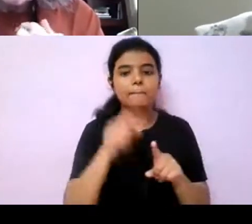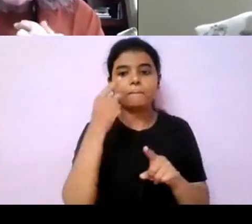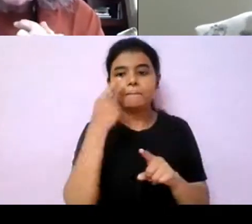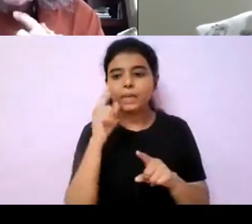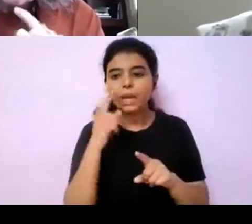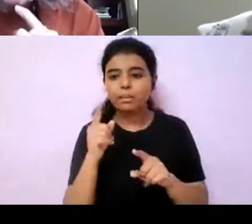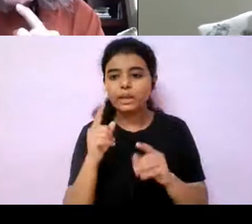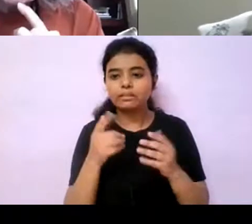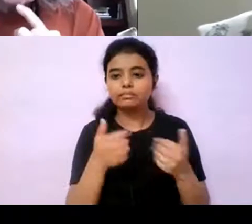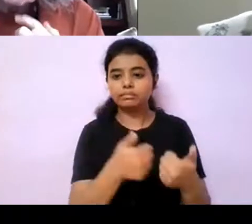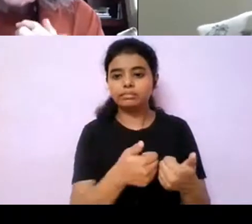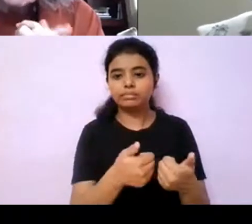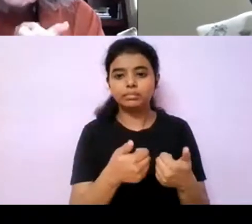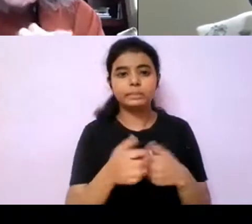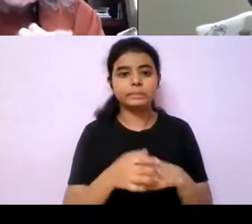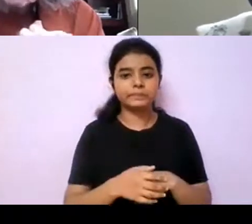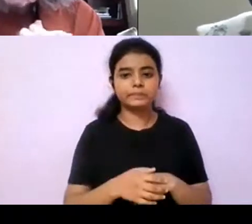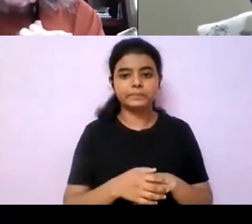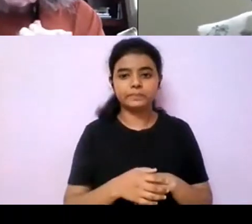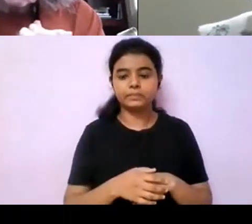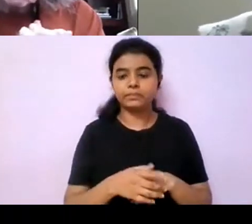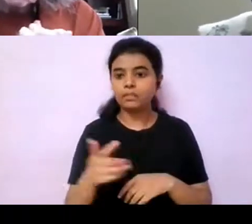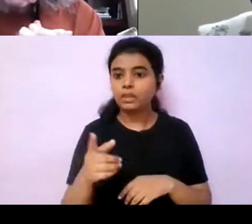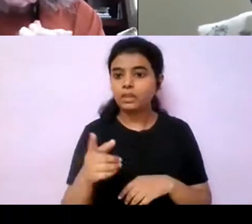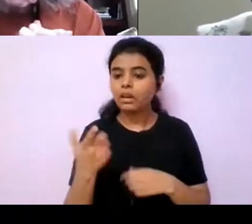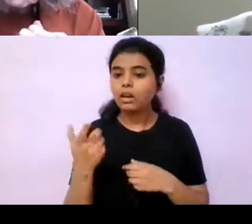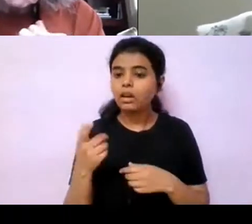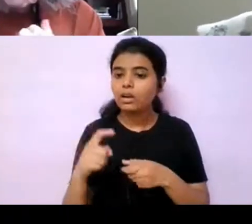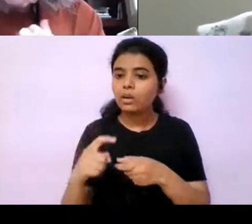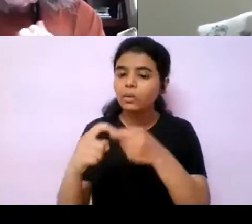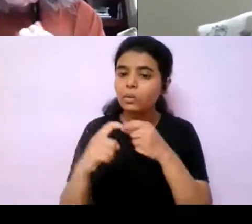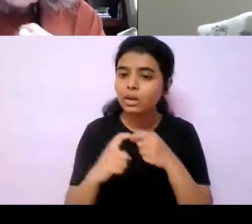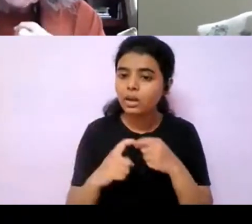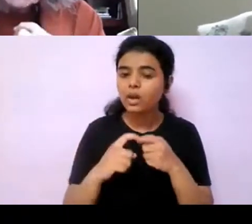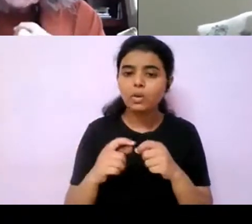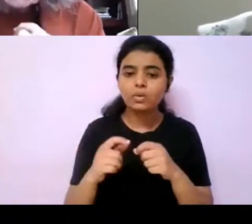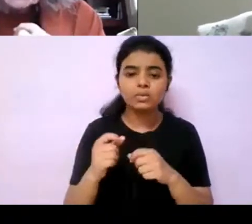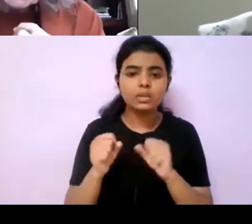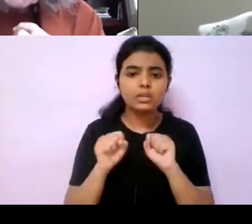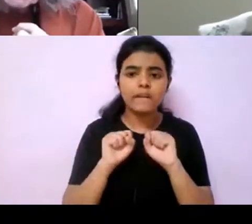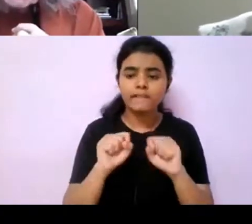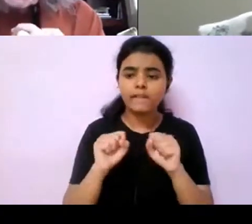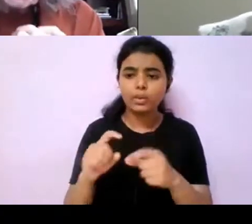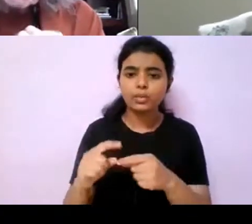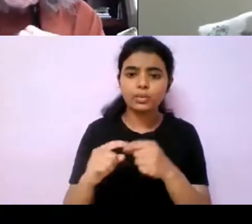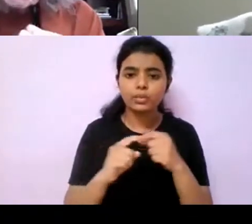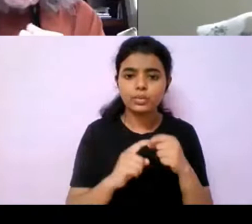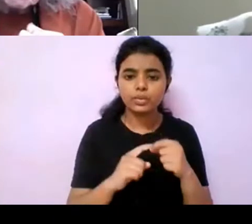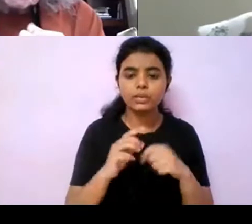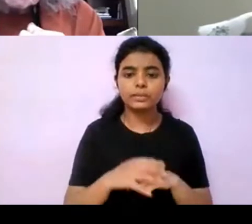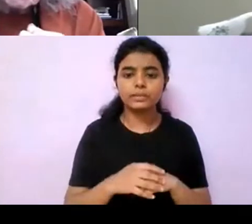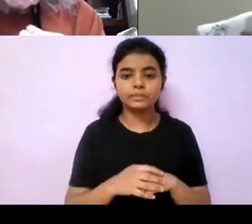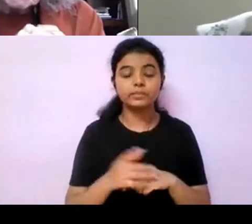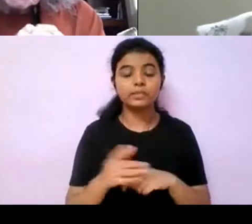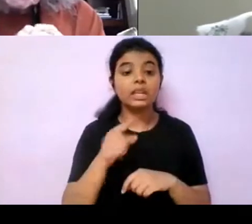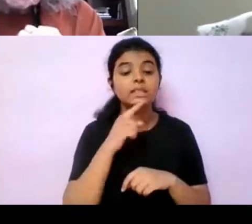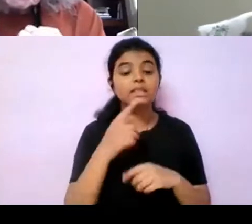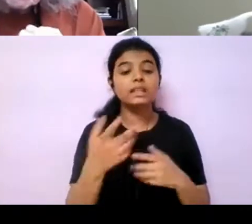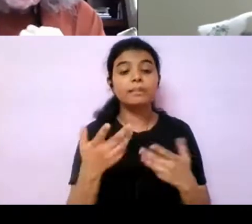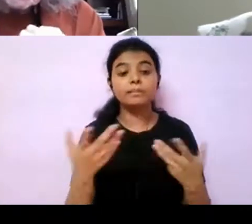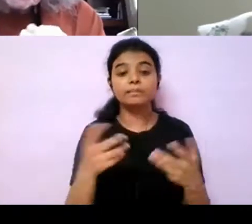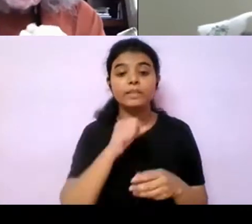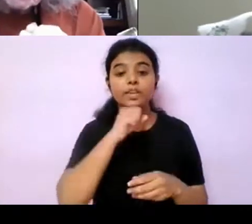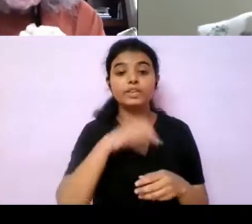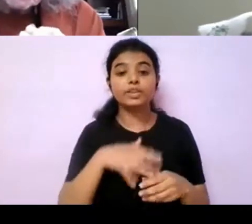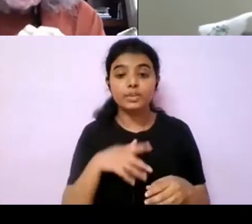Somebody has raised the very, very difficult question of how you place the question of euthanasia with regard